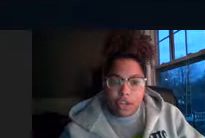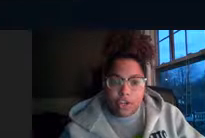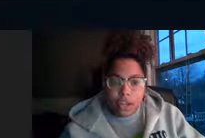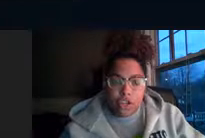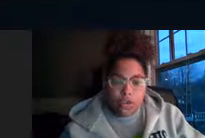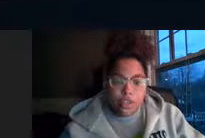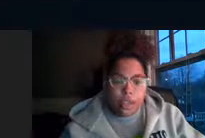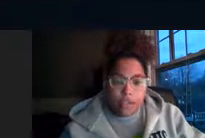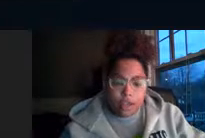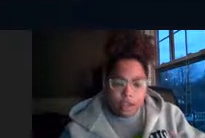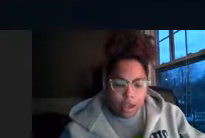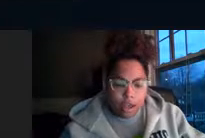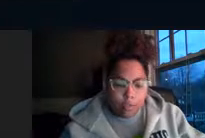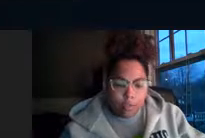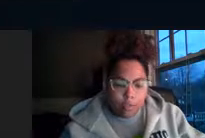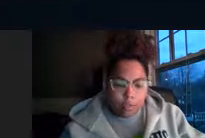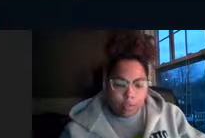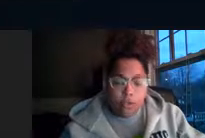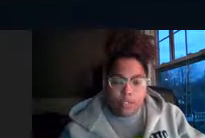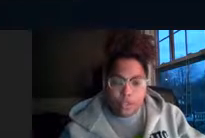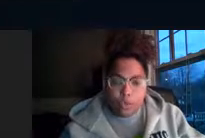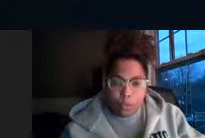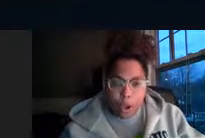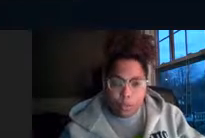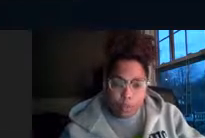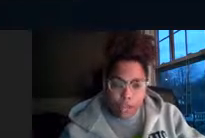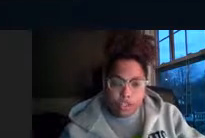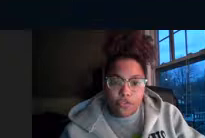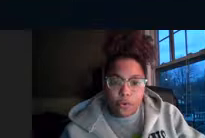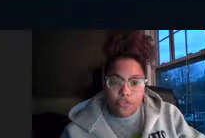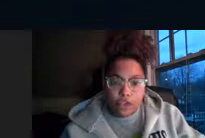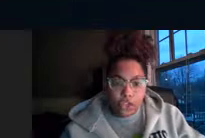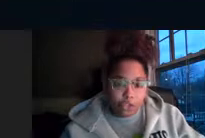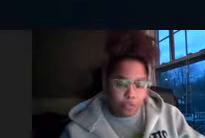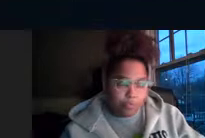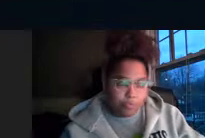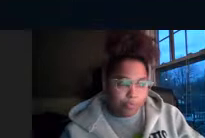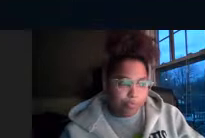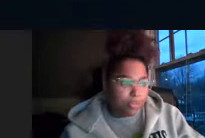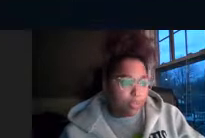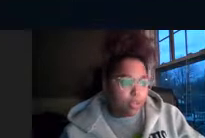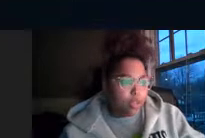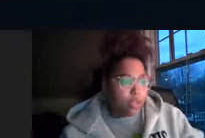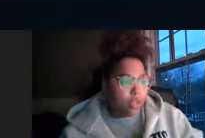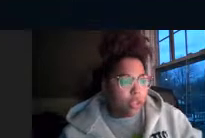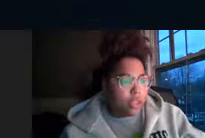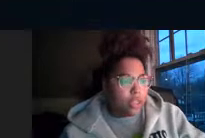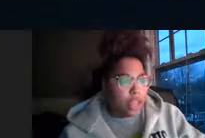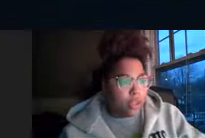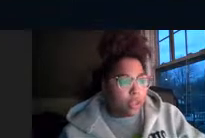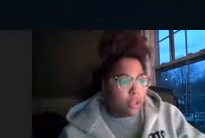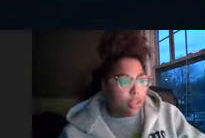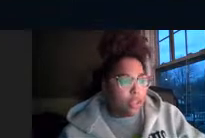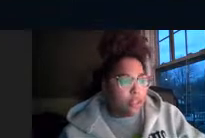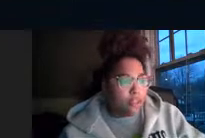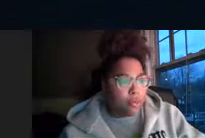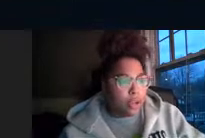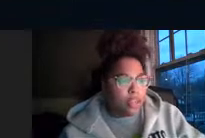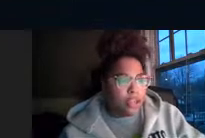triage and try to ensure that folks get the right response for their issue. And then